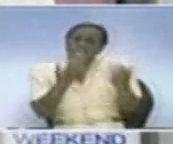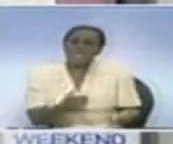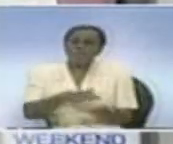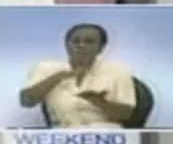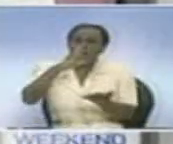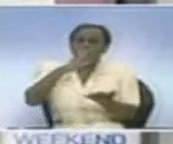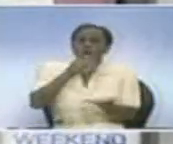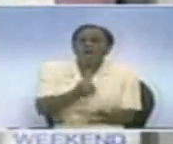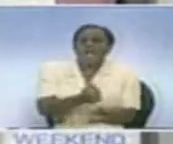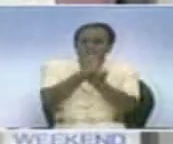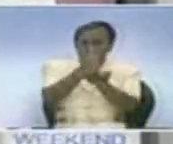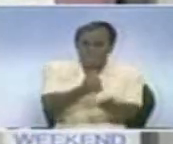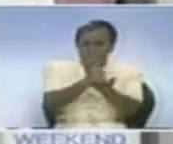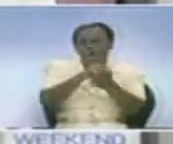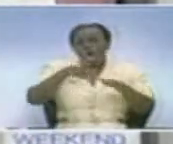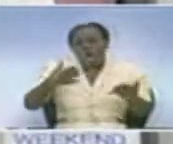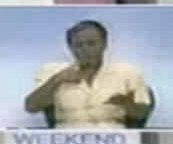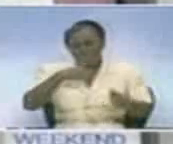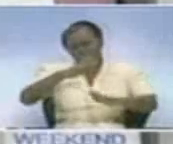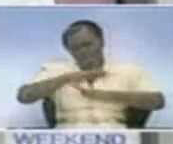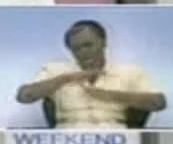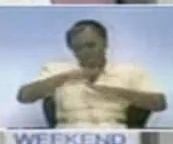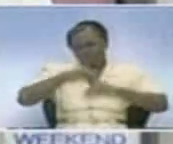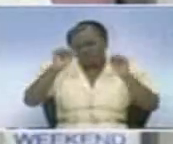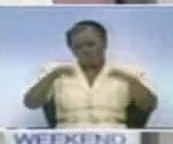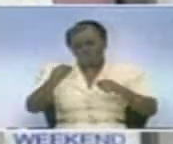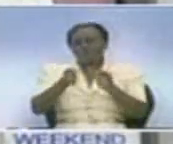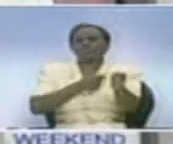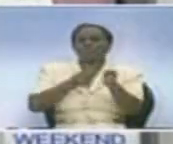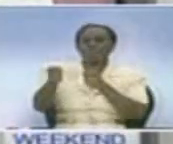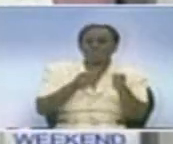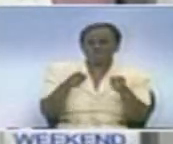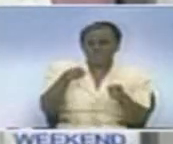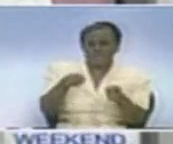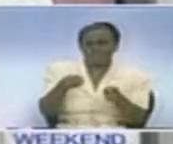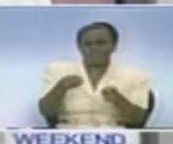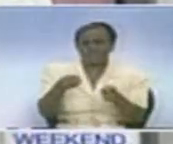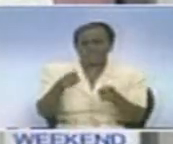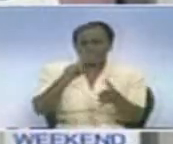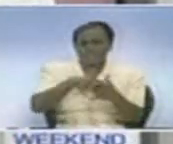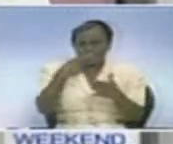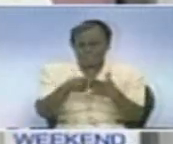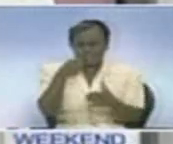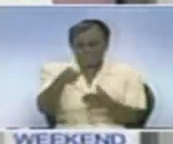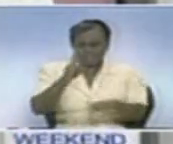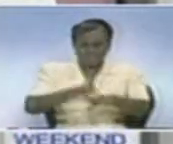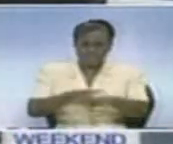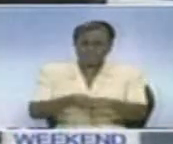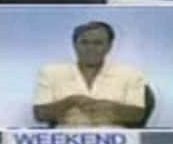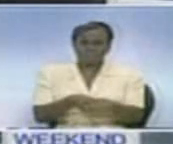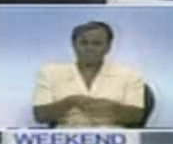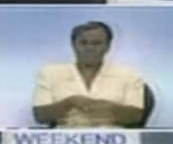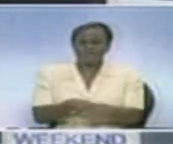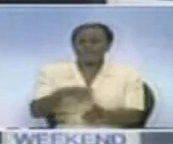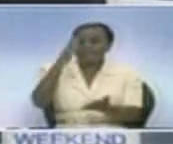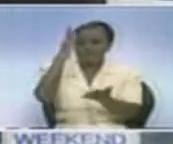or I am capable of meeting that or assisting and handling that particular matter. And so, of course,